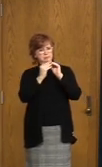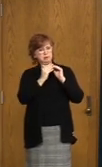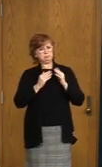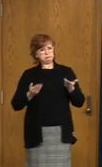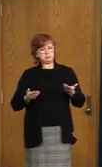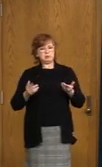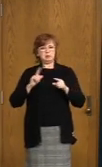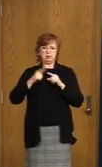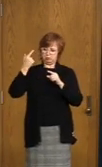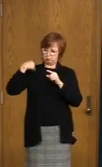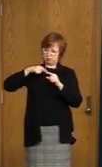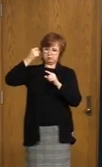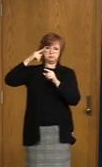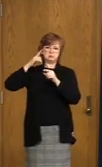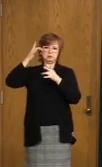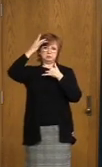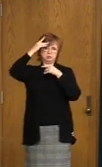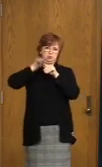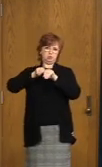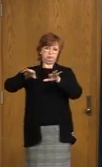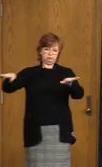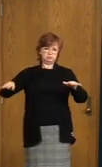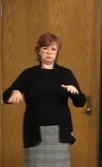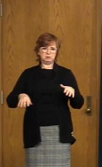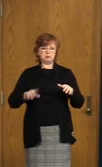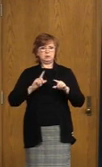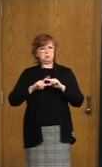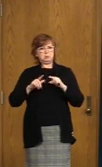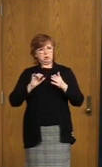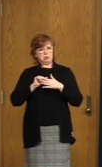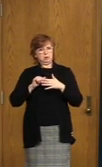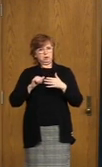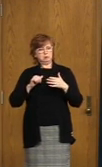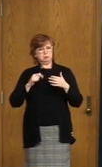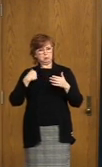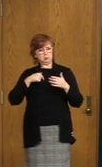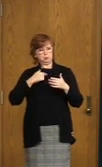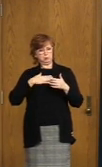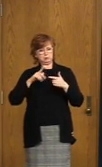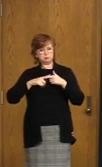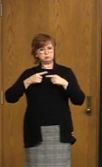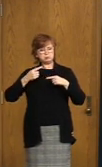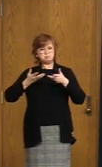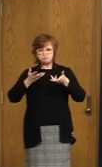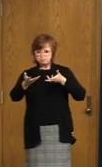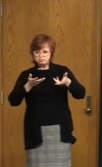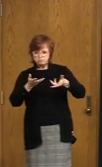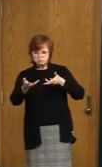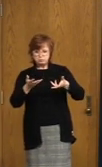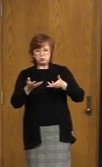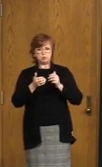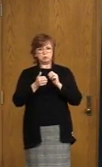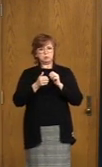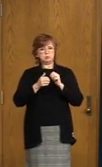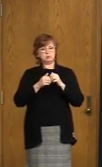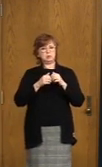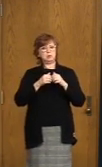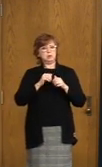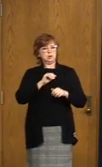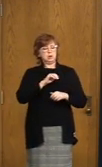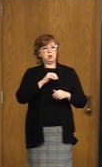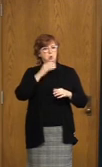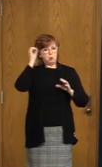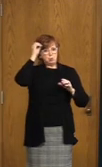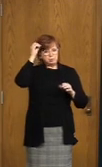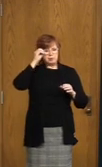of pandemic, in democracies, you debate vigorously anything, and you express your opinions through many